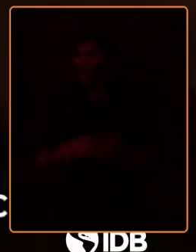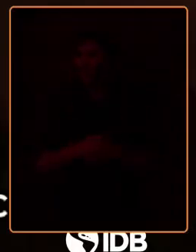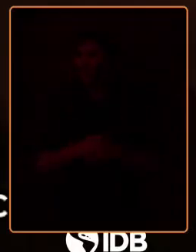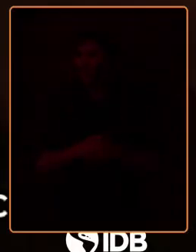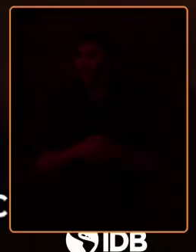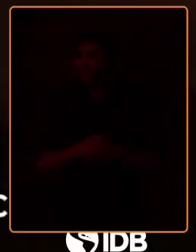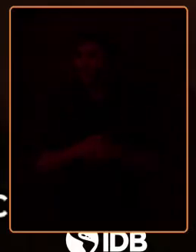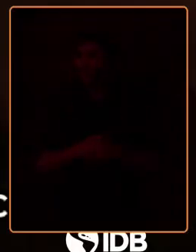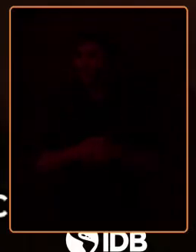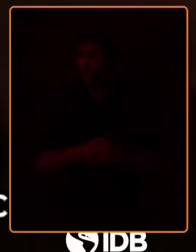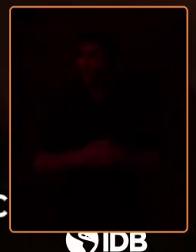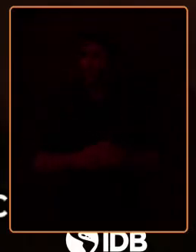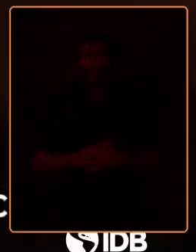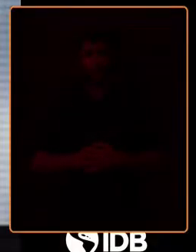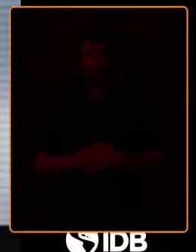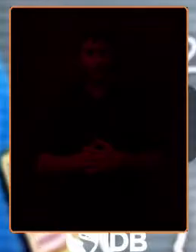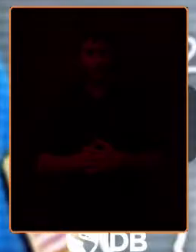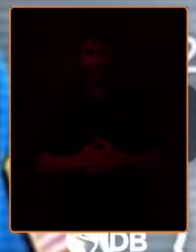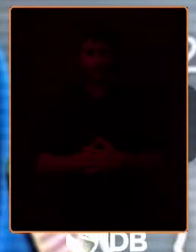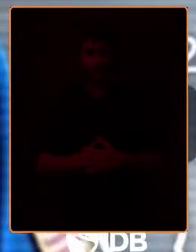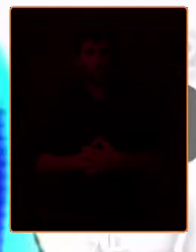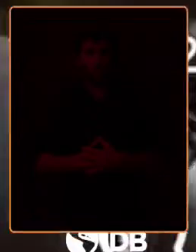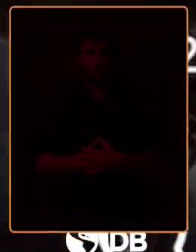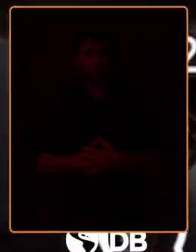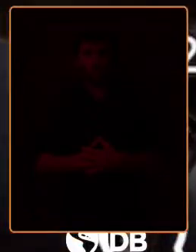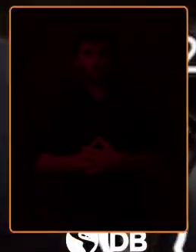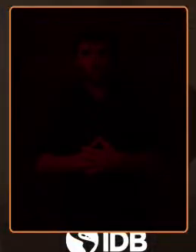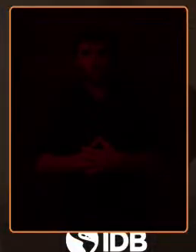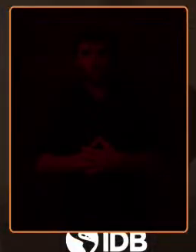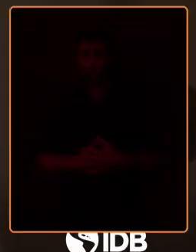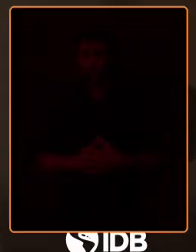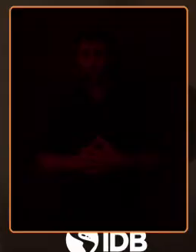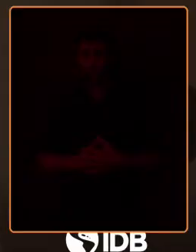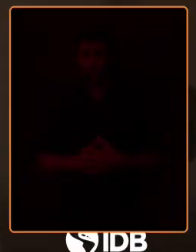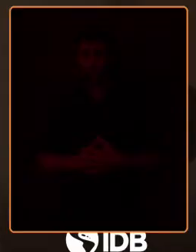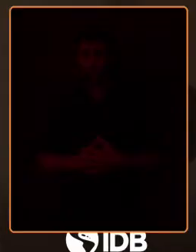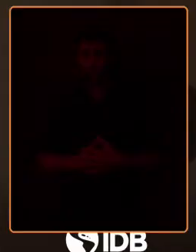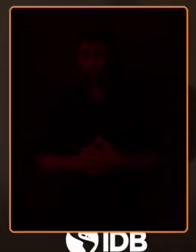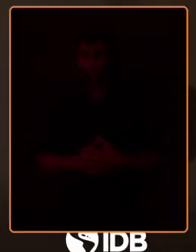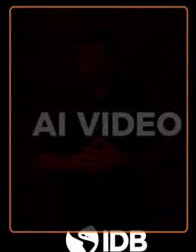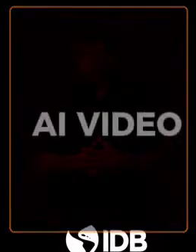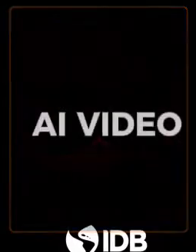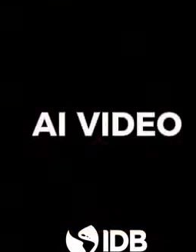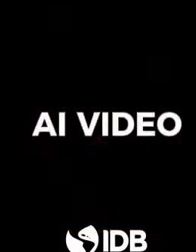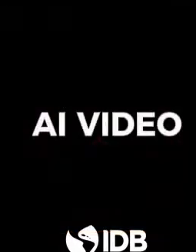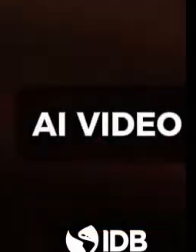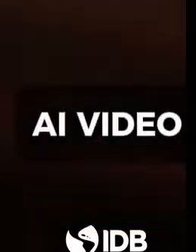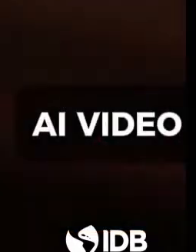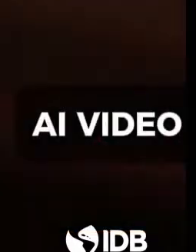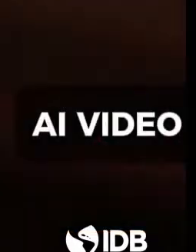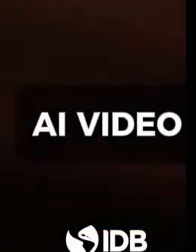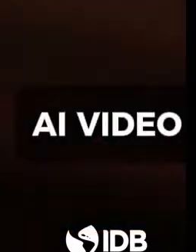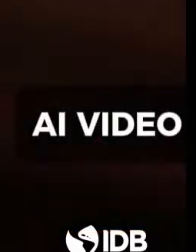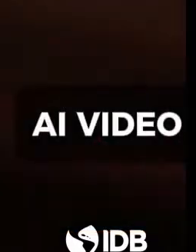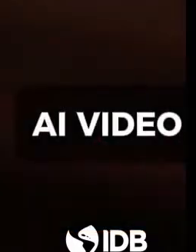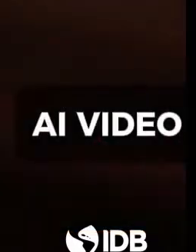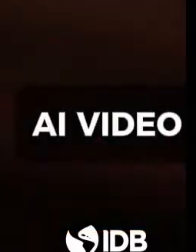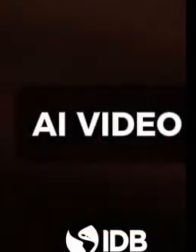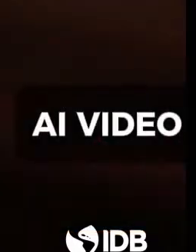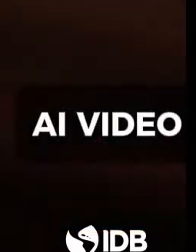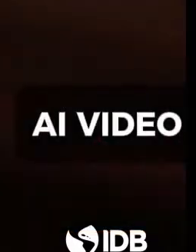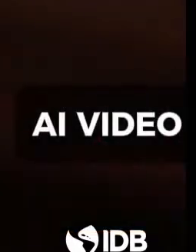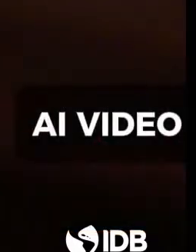fue desarrollado con ayuda de la inteligencia artificial. Nació la IA, cuando yo vi la IA, vi el potencial en eso. Me acompaña para todo. We hear